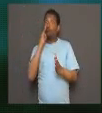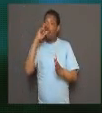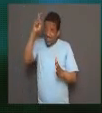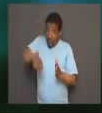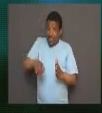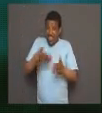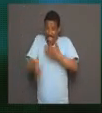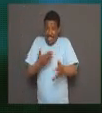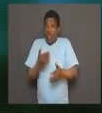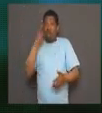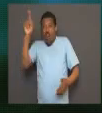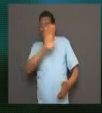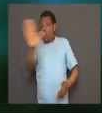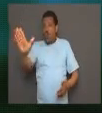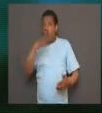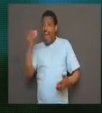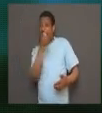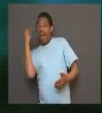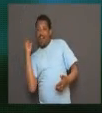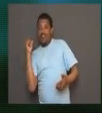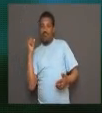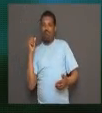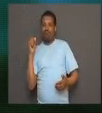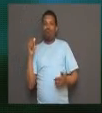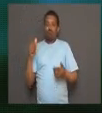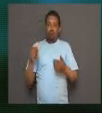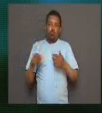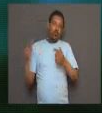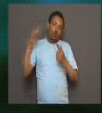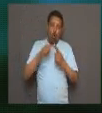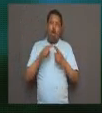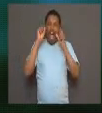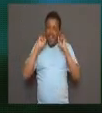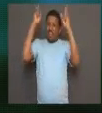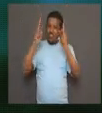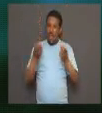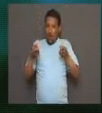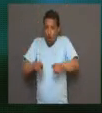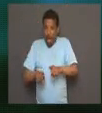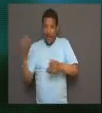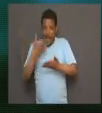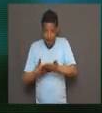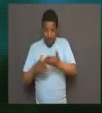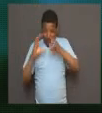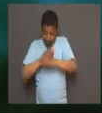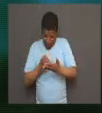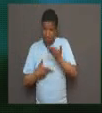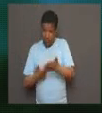for you and others to understand when the map is complete.